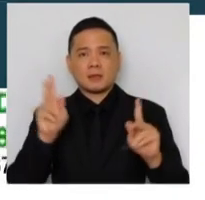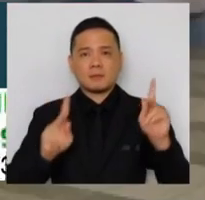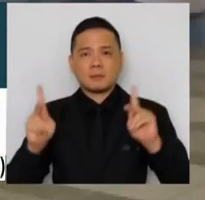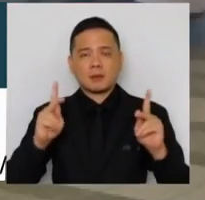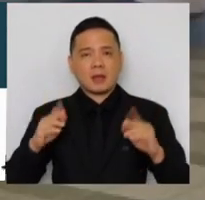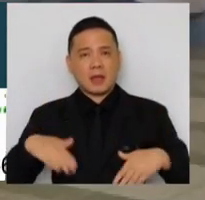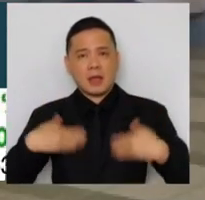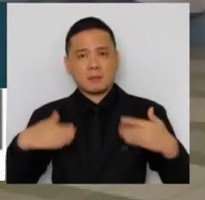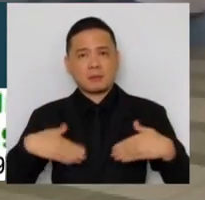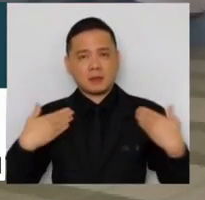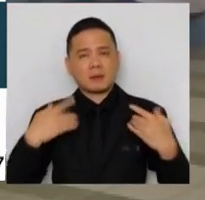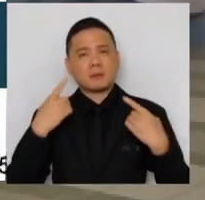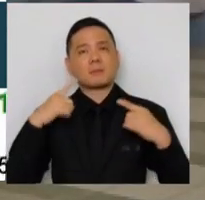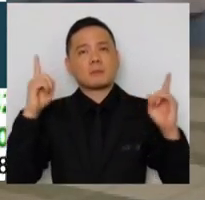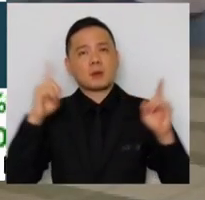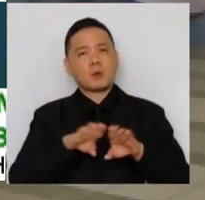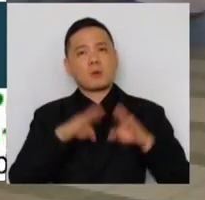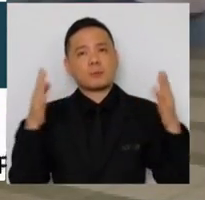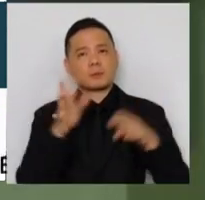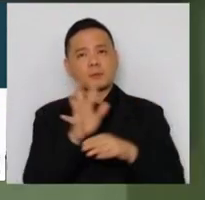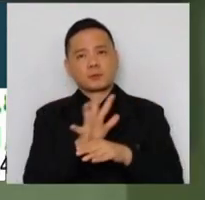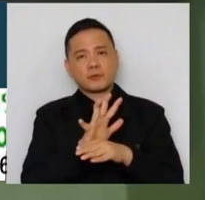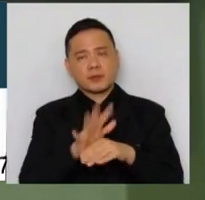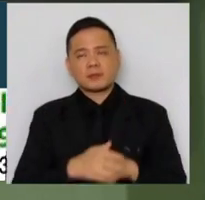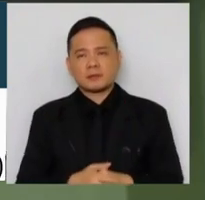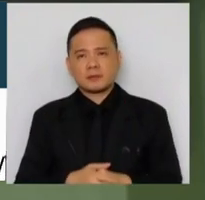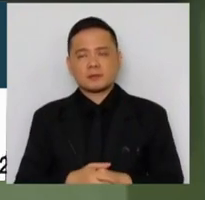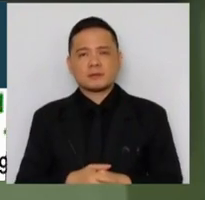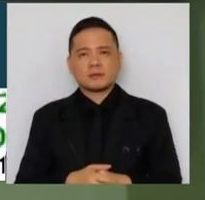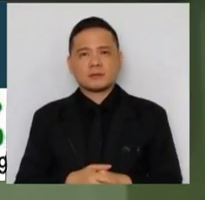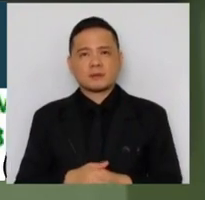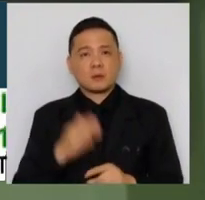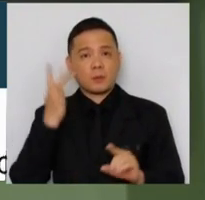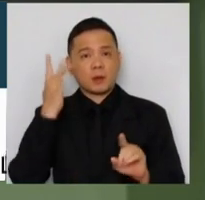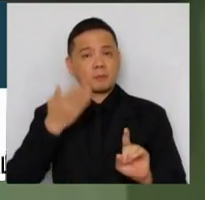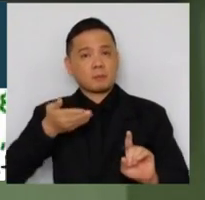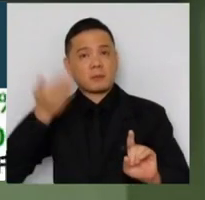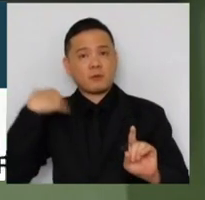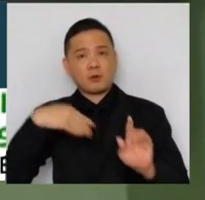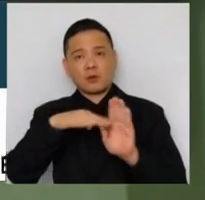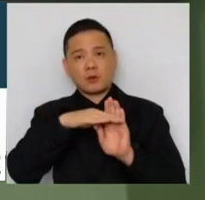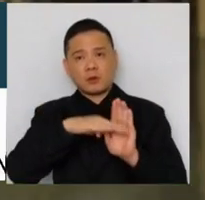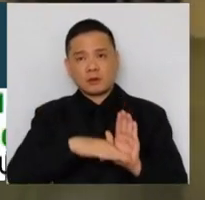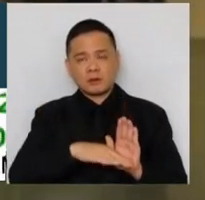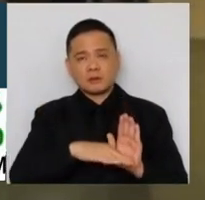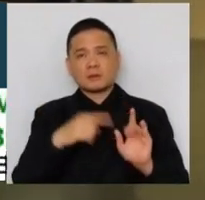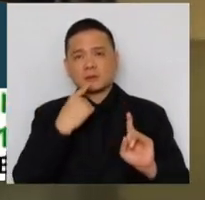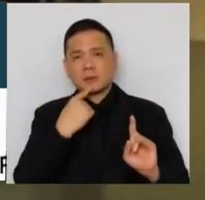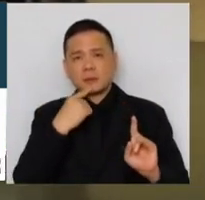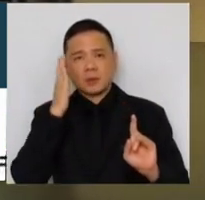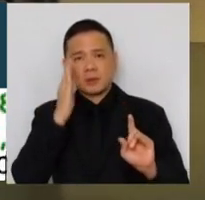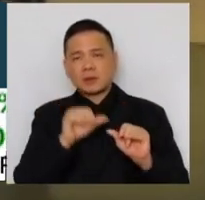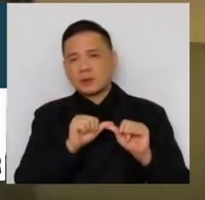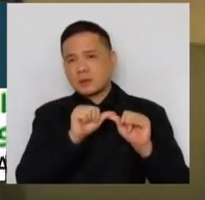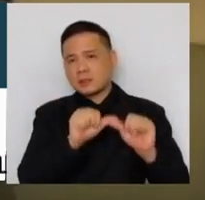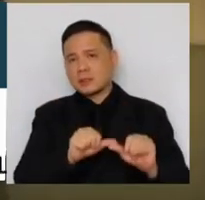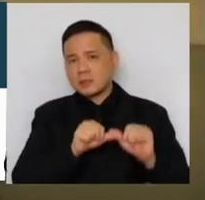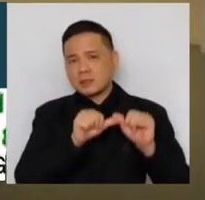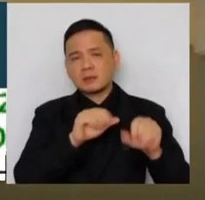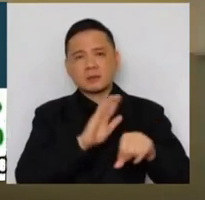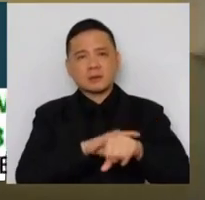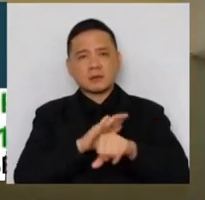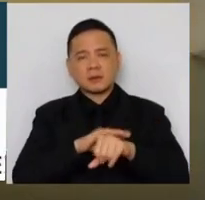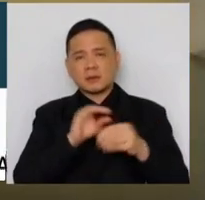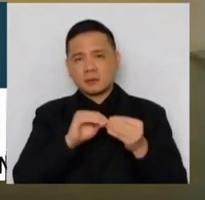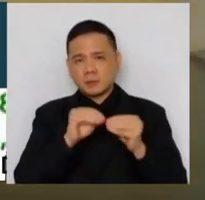Cinema Operators Association, they're happy because under the old guidelines, they would still continue to be prohibited under alert level 3. But